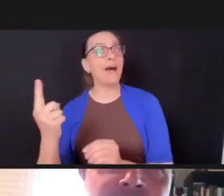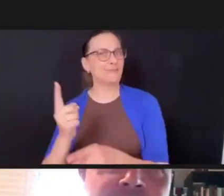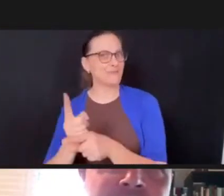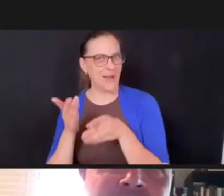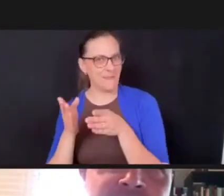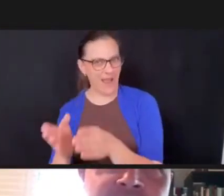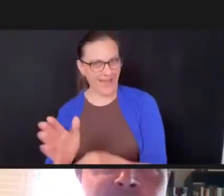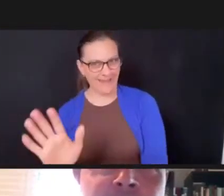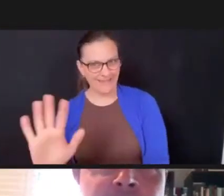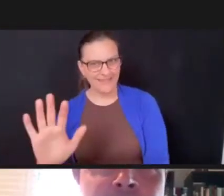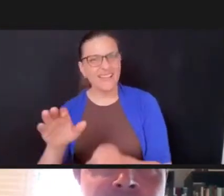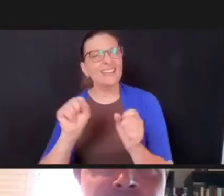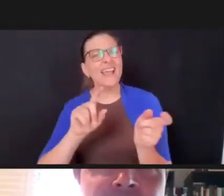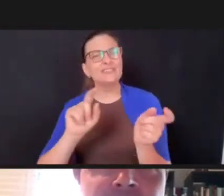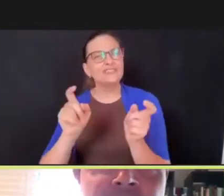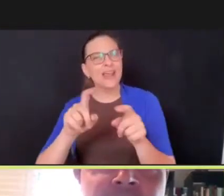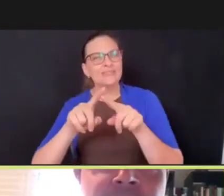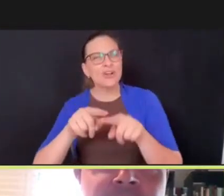can change in the situation.